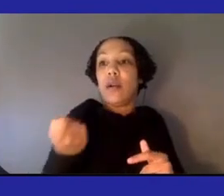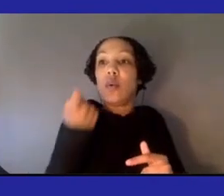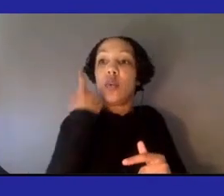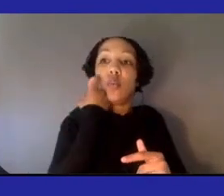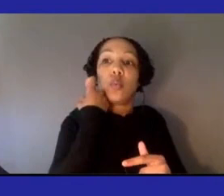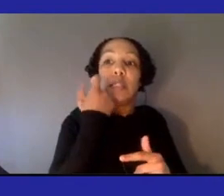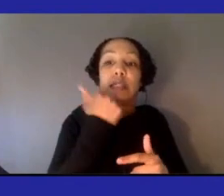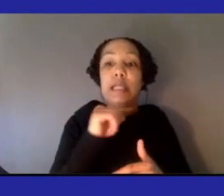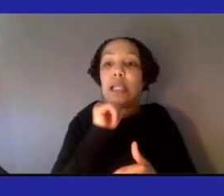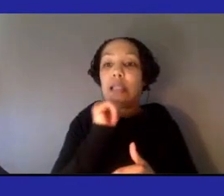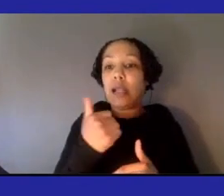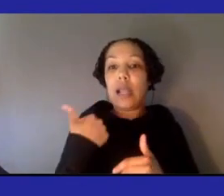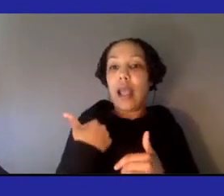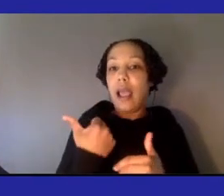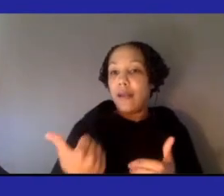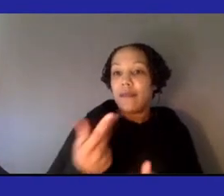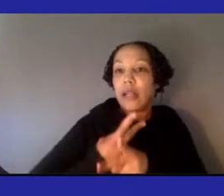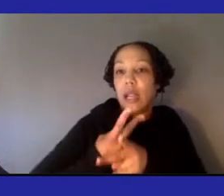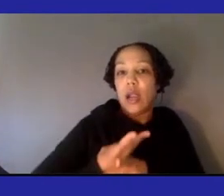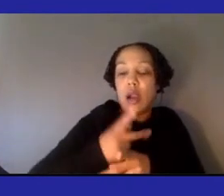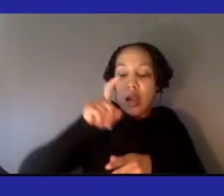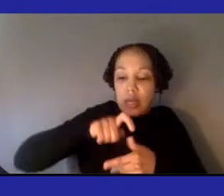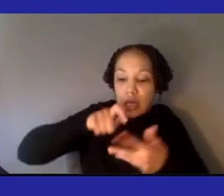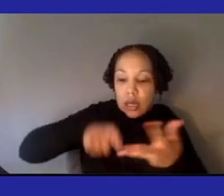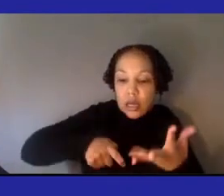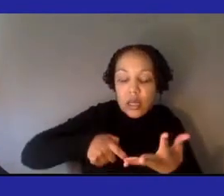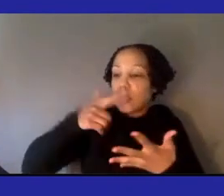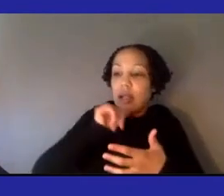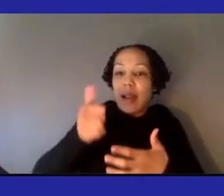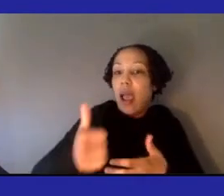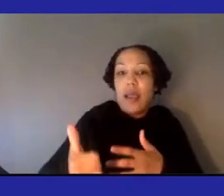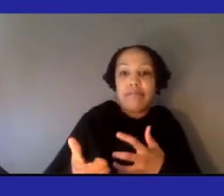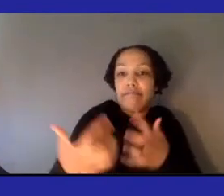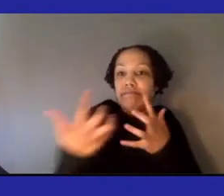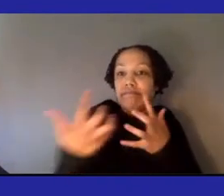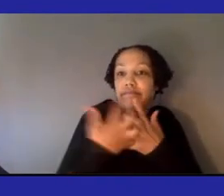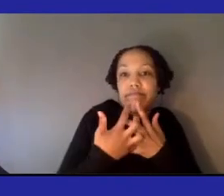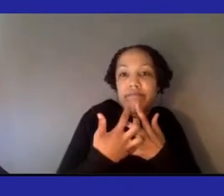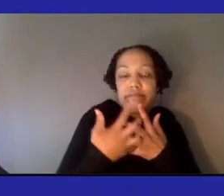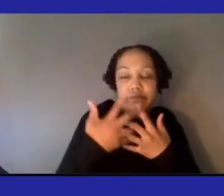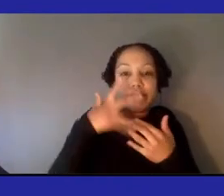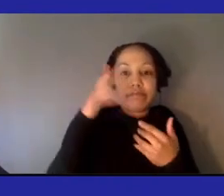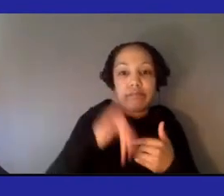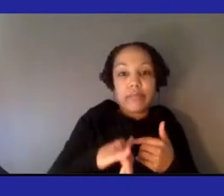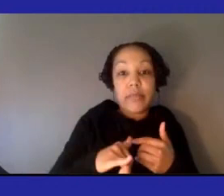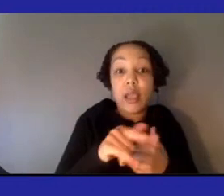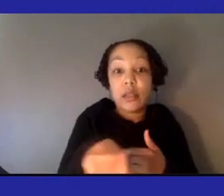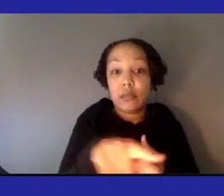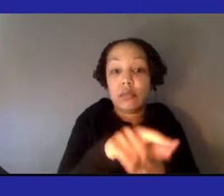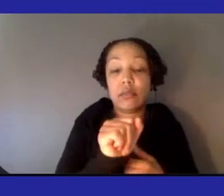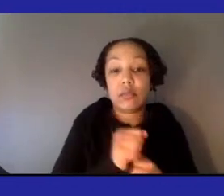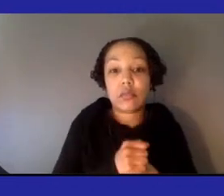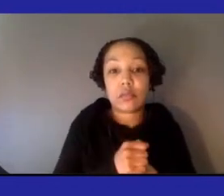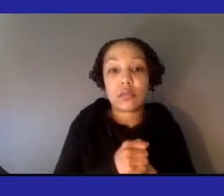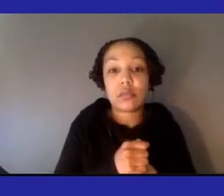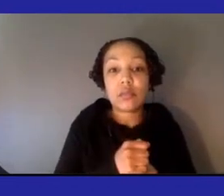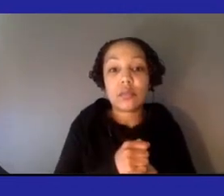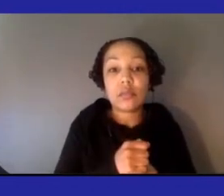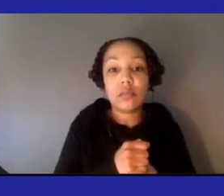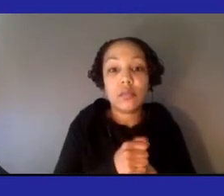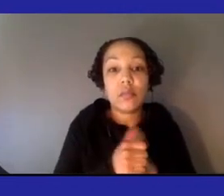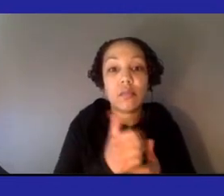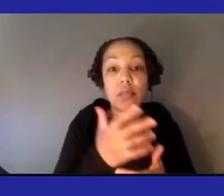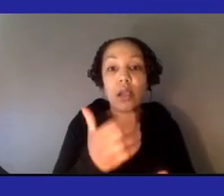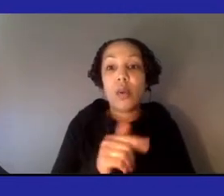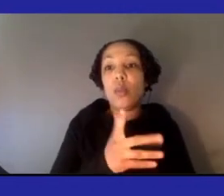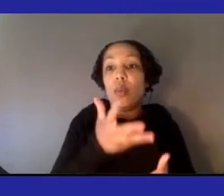the data as well with the higher rates of chronic disease burden and higher rates of avoidable hospitalizations. Primary care is the